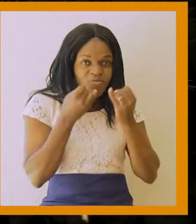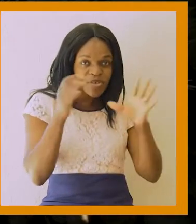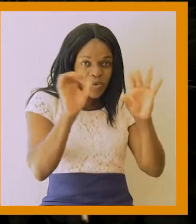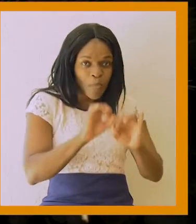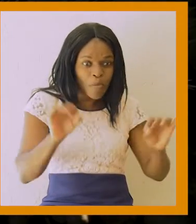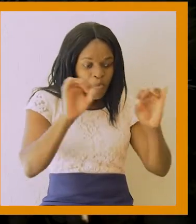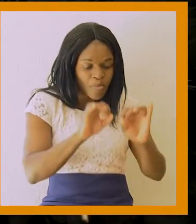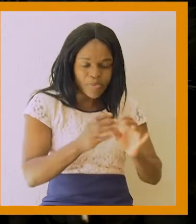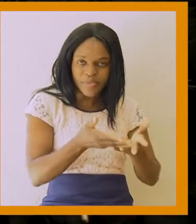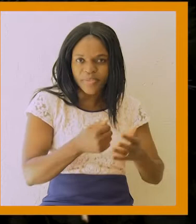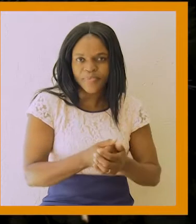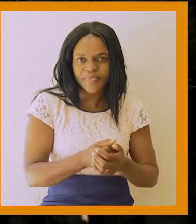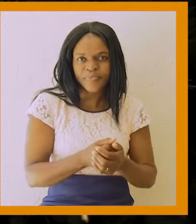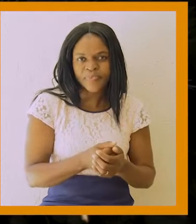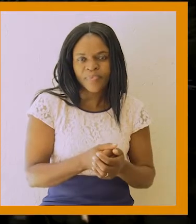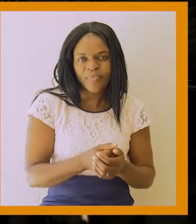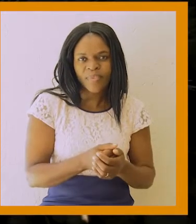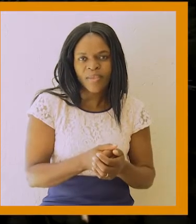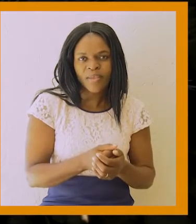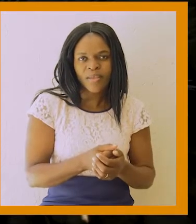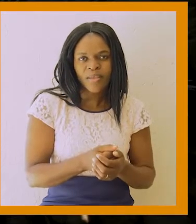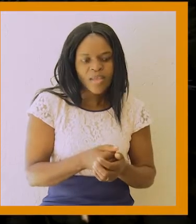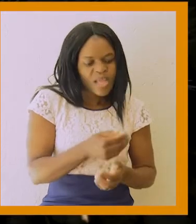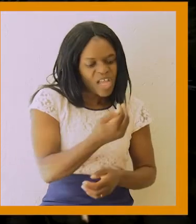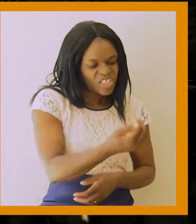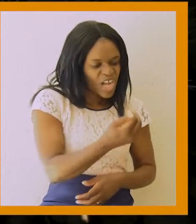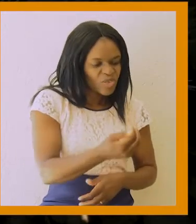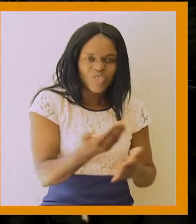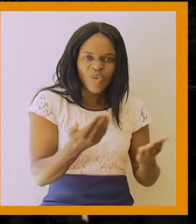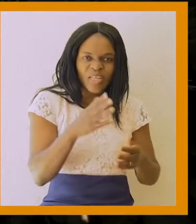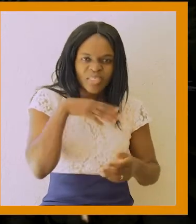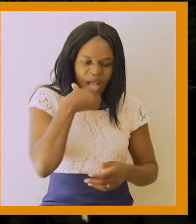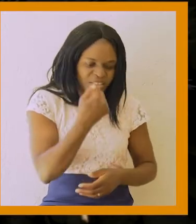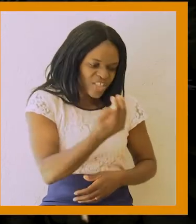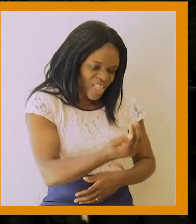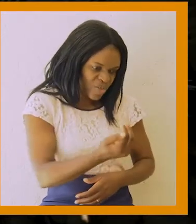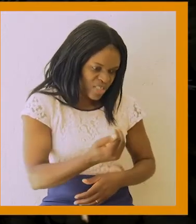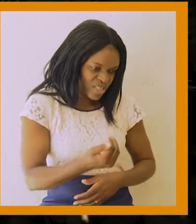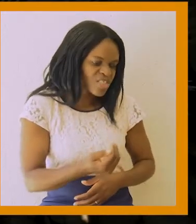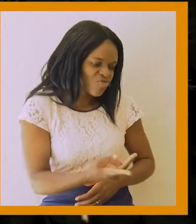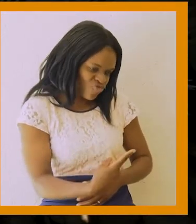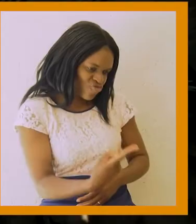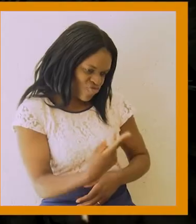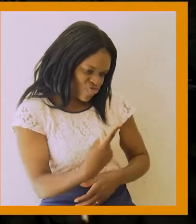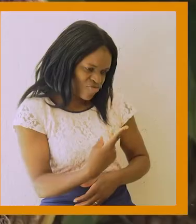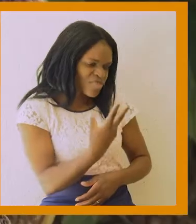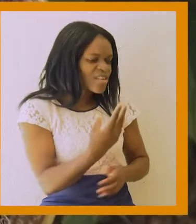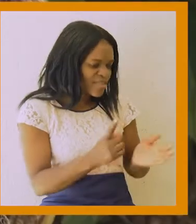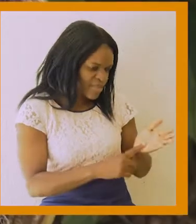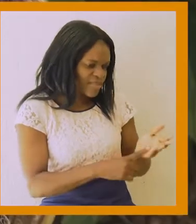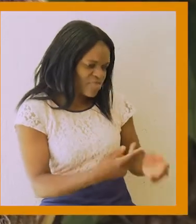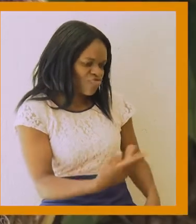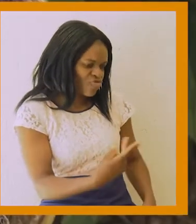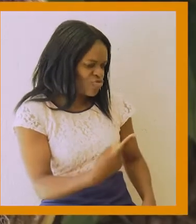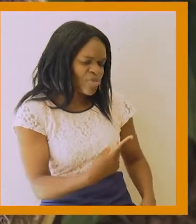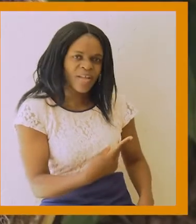even know what it means, mm-hmm, a child cannot be asked to consent for sex because they are children. They